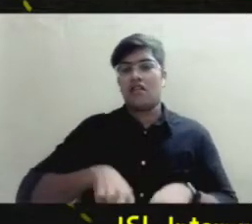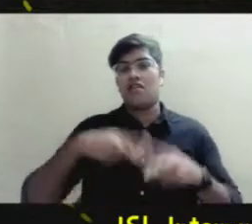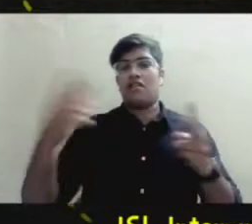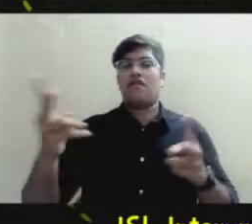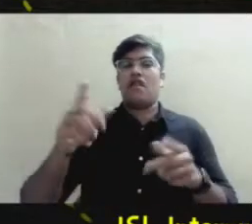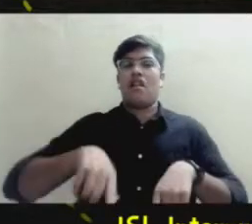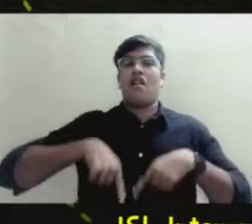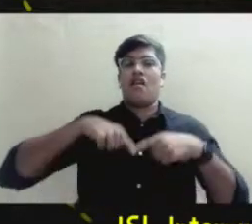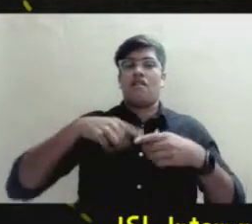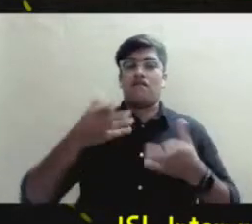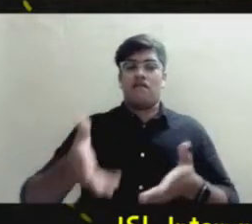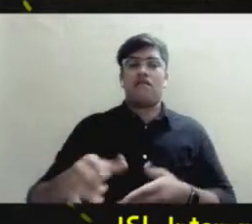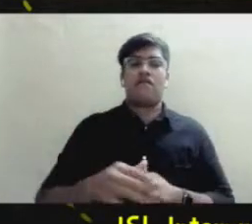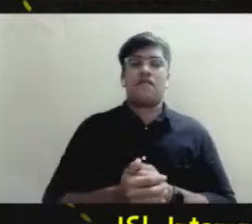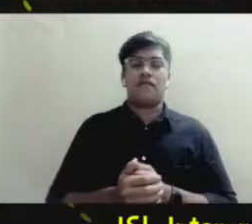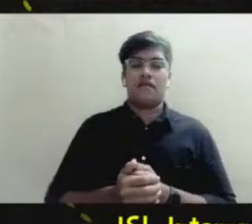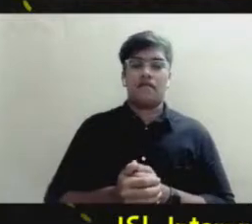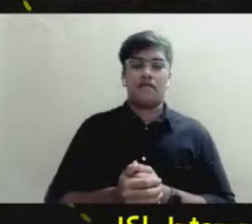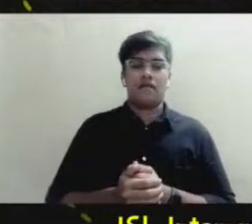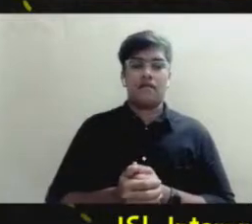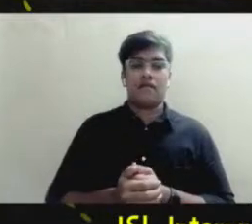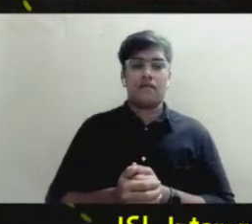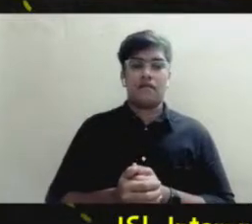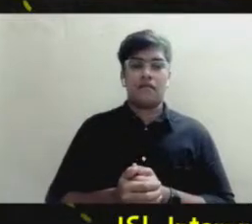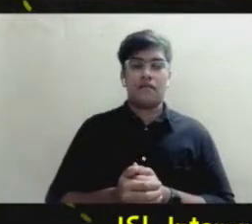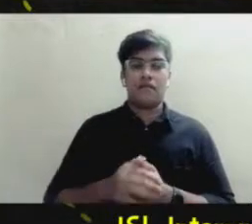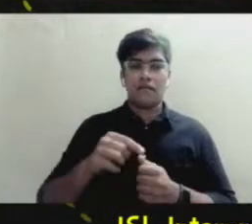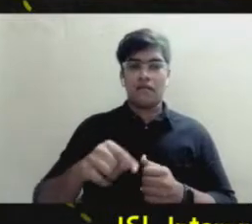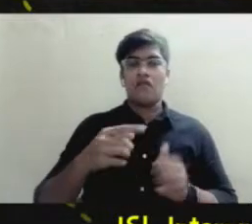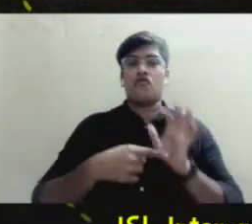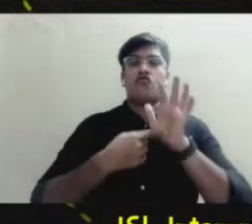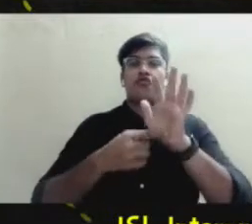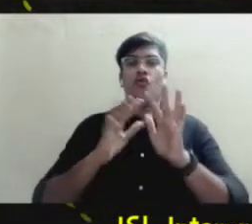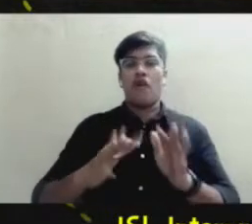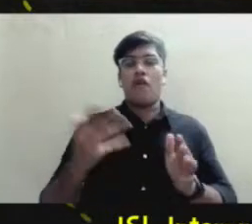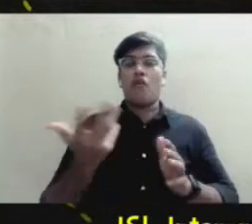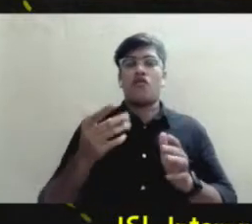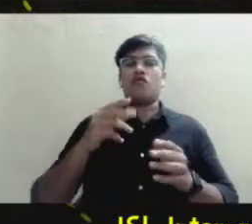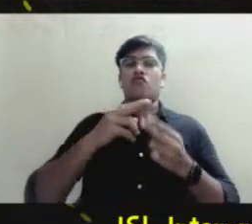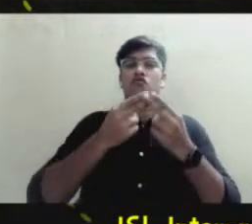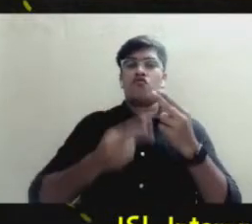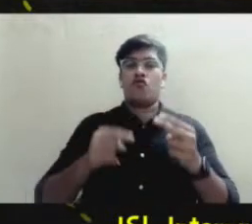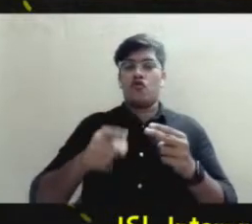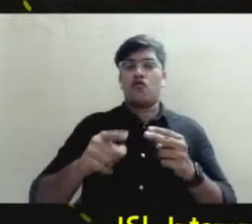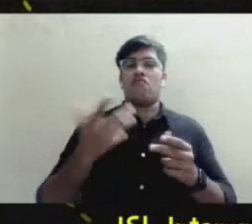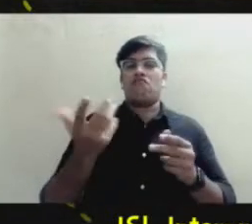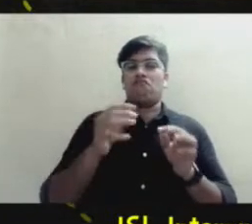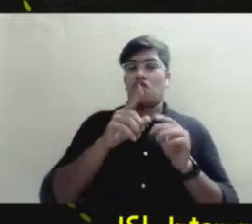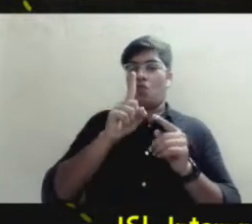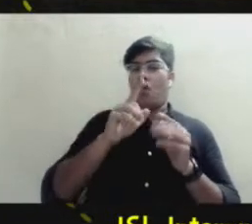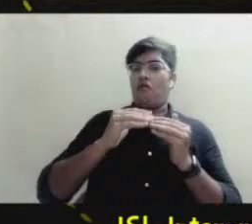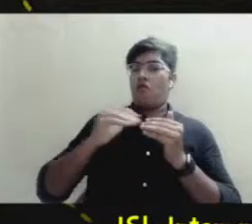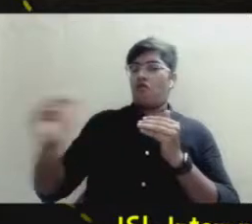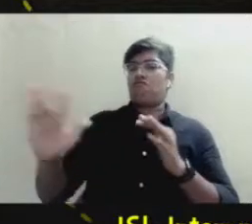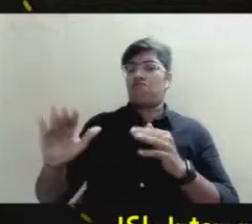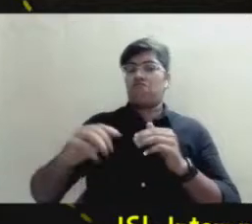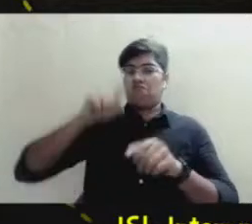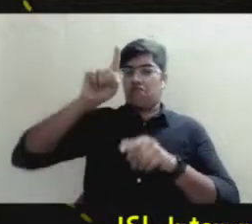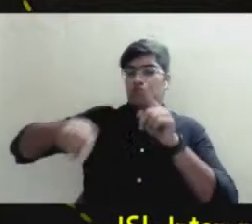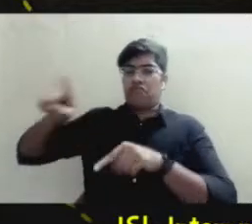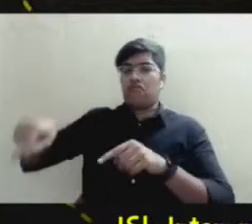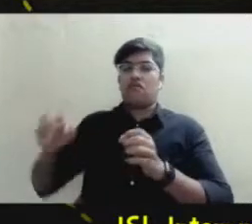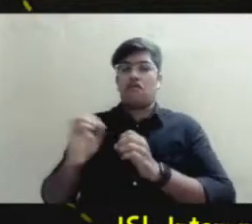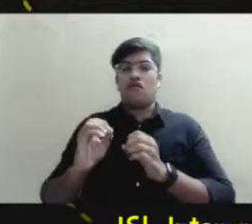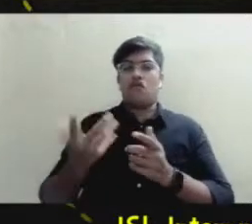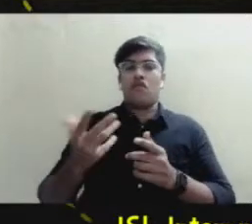gendered constrictions. And then it also just determines the narrative has always got to be linear, like after defeat there is victory. But